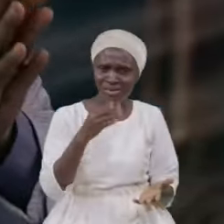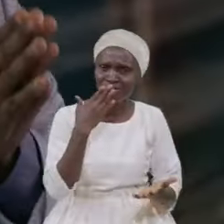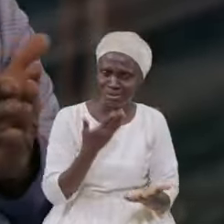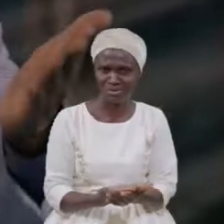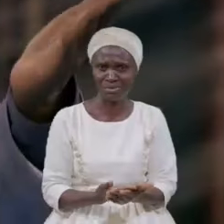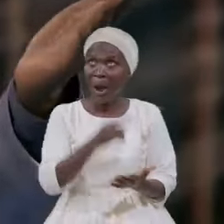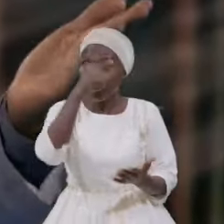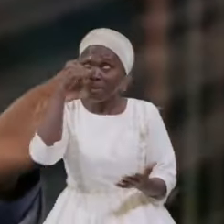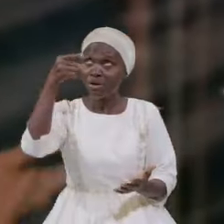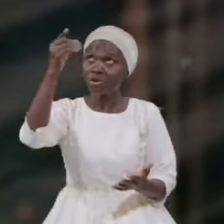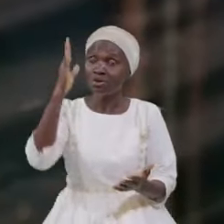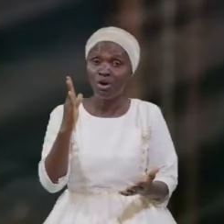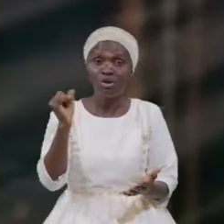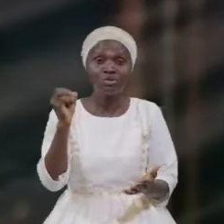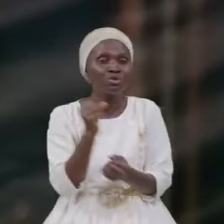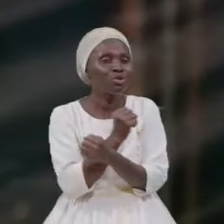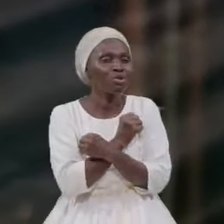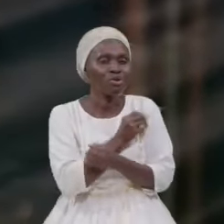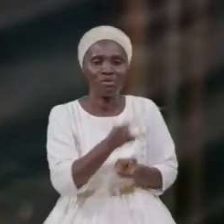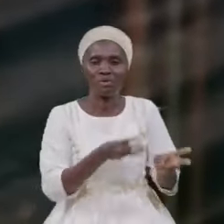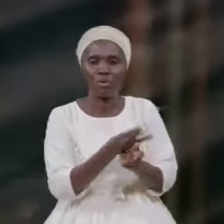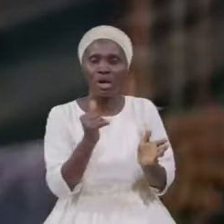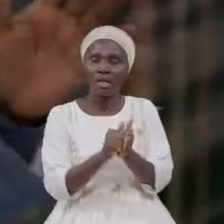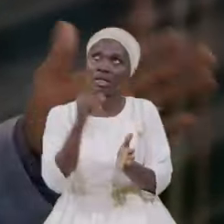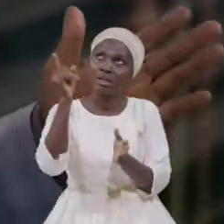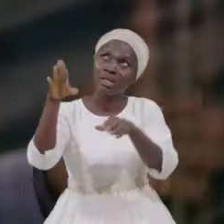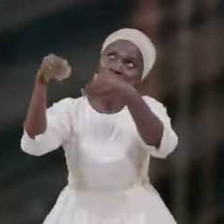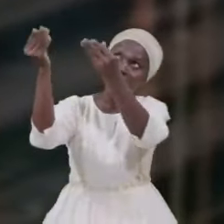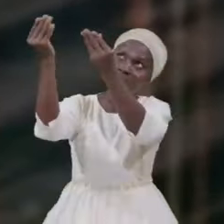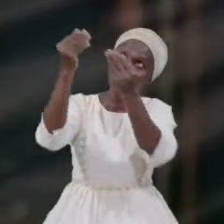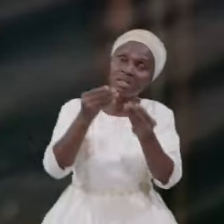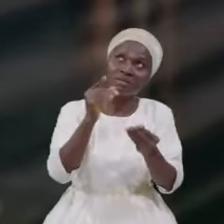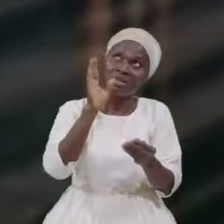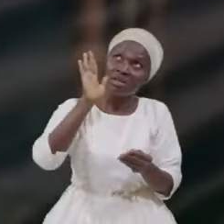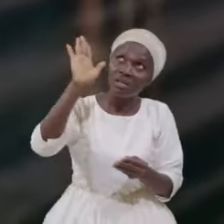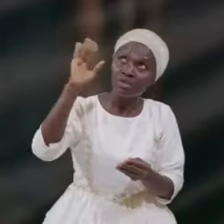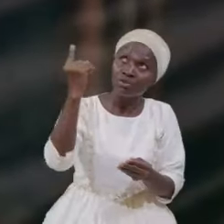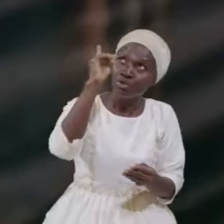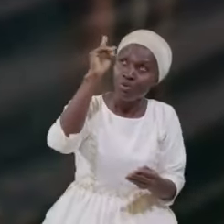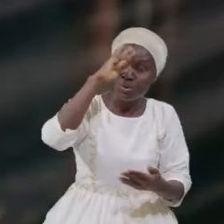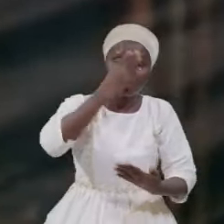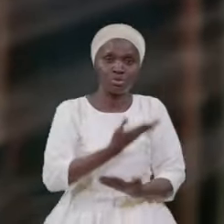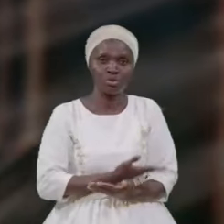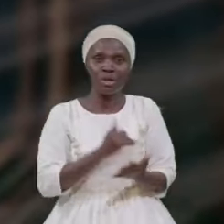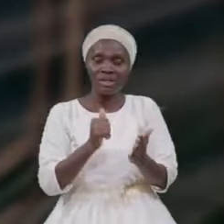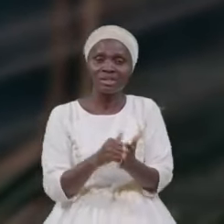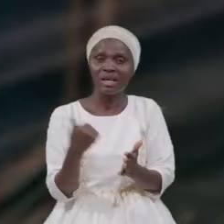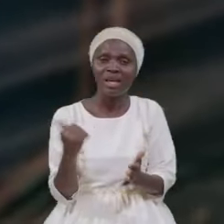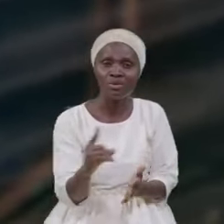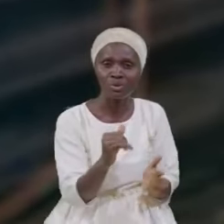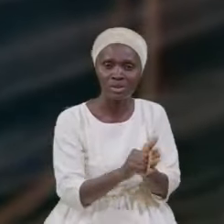that whosoever believers in him shall not perish but have